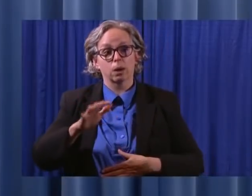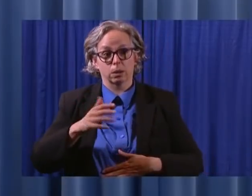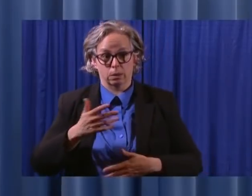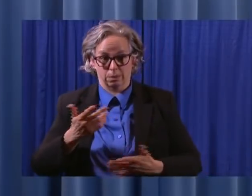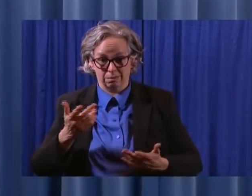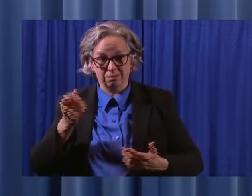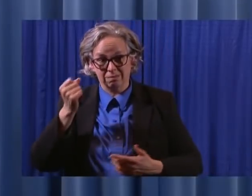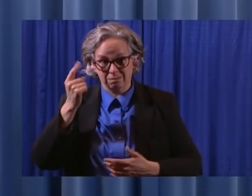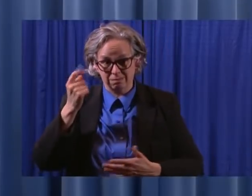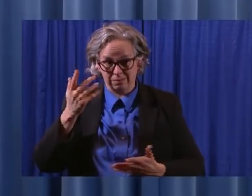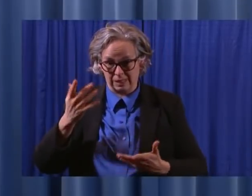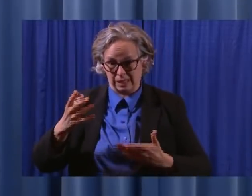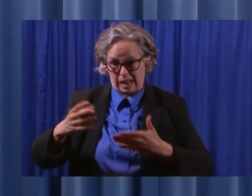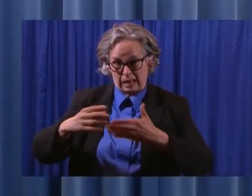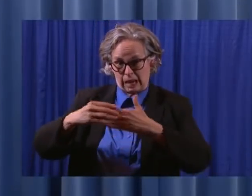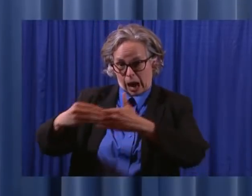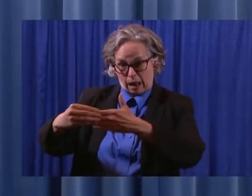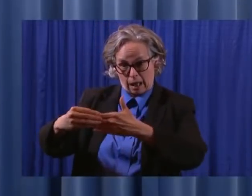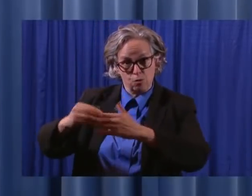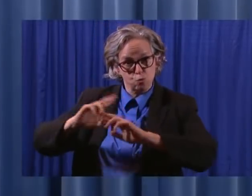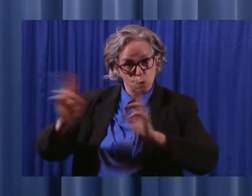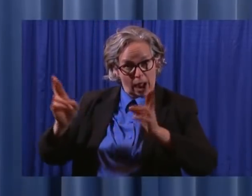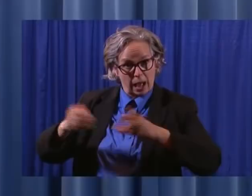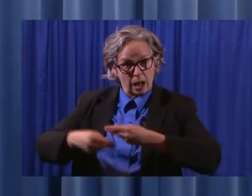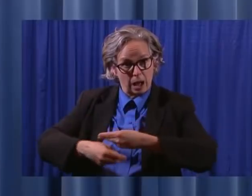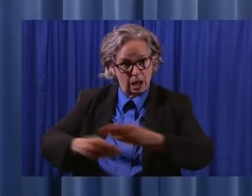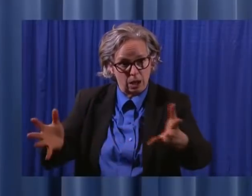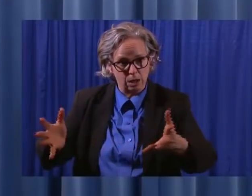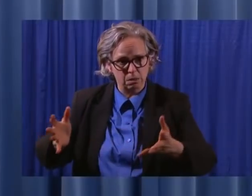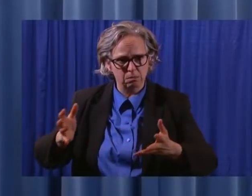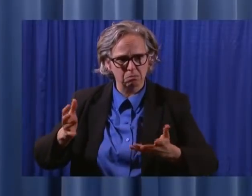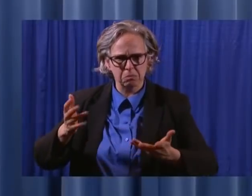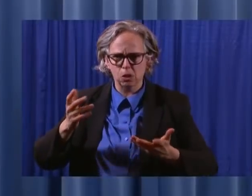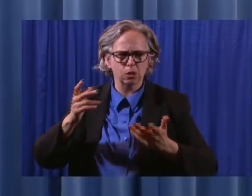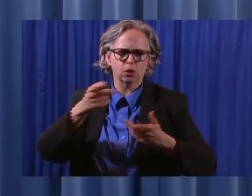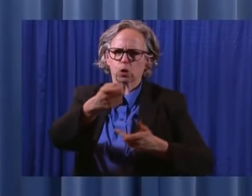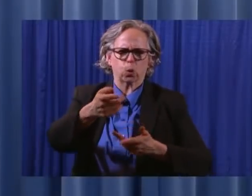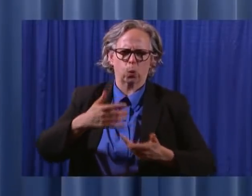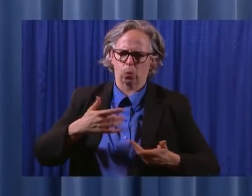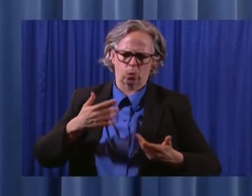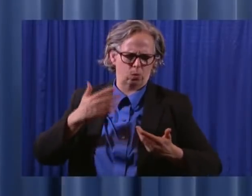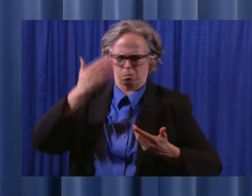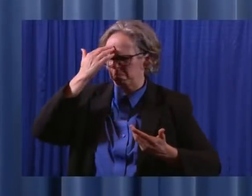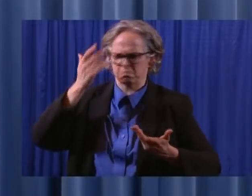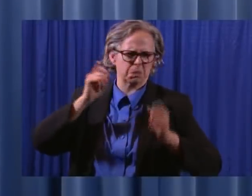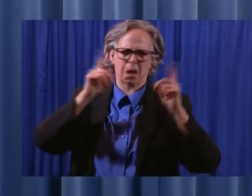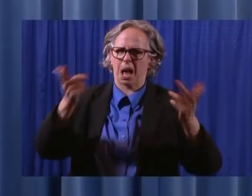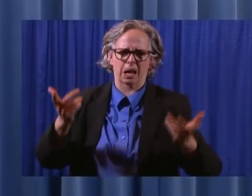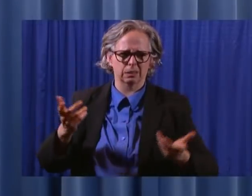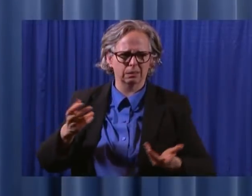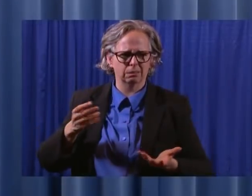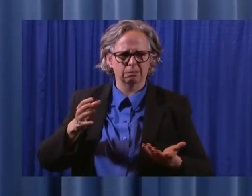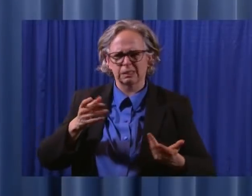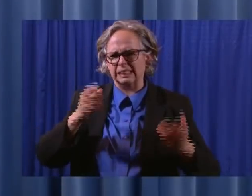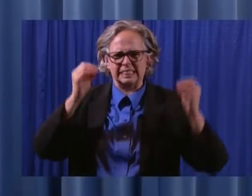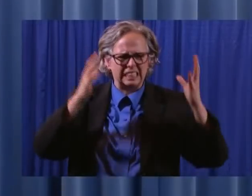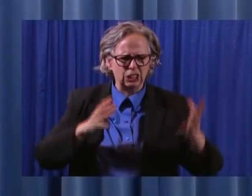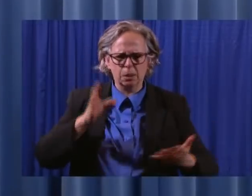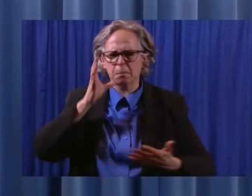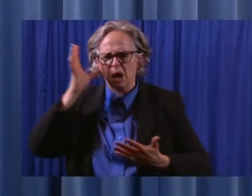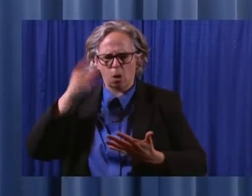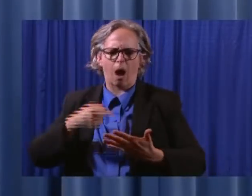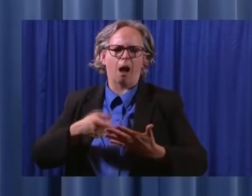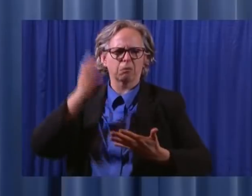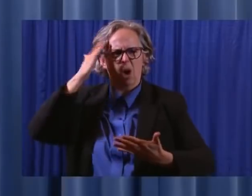any superintendent's going to look at this, or principal or parent, and say, well, I had no idea that the state was going to